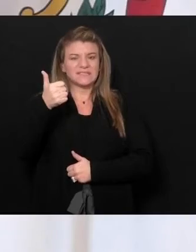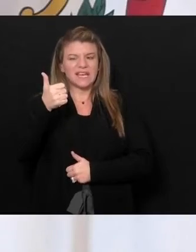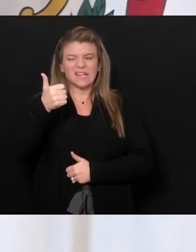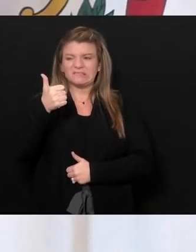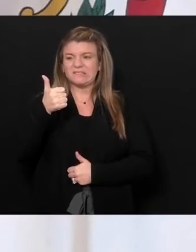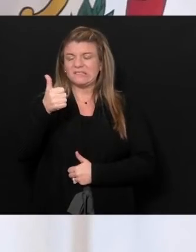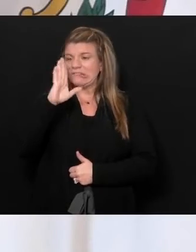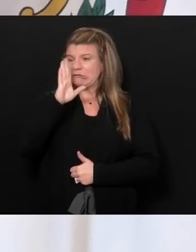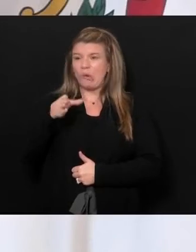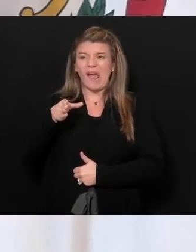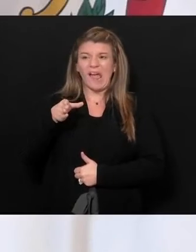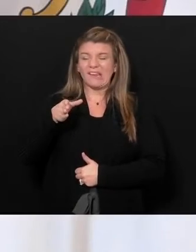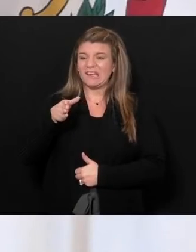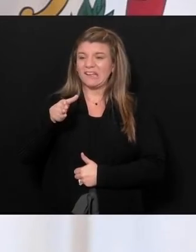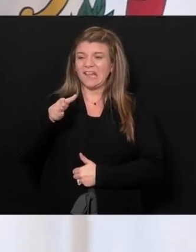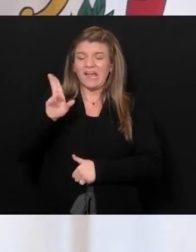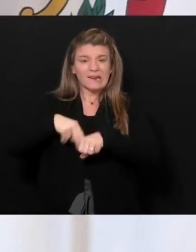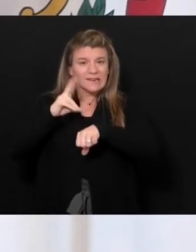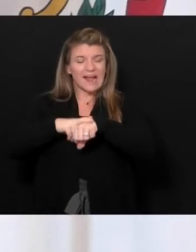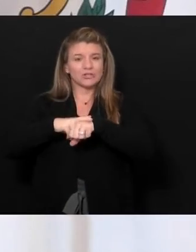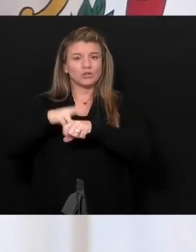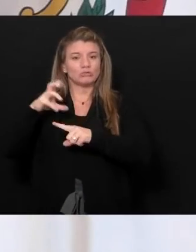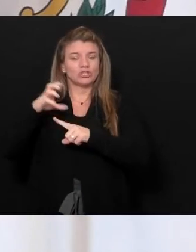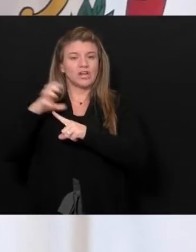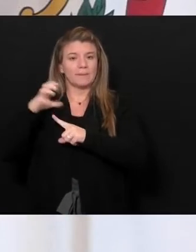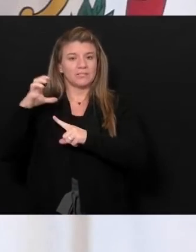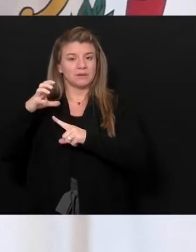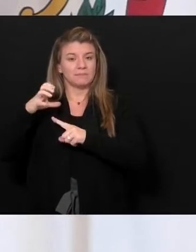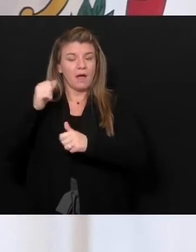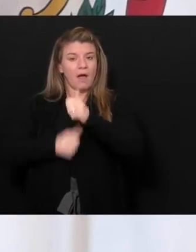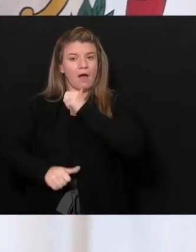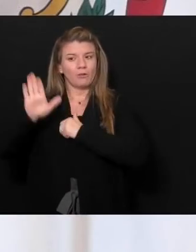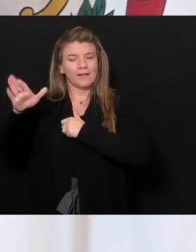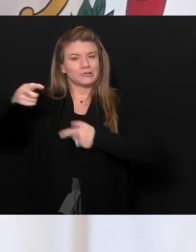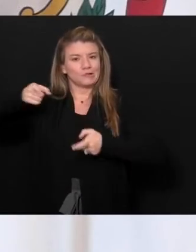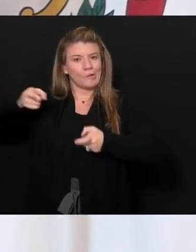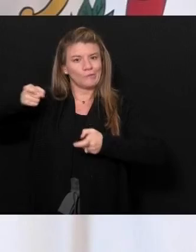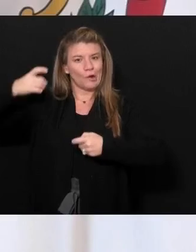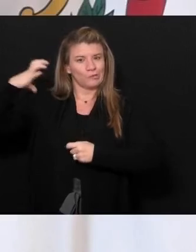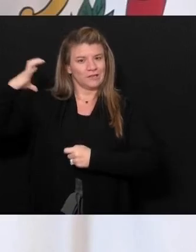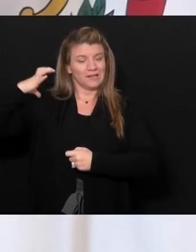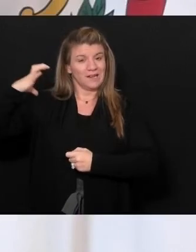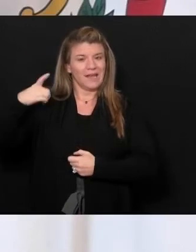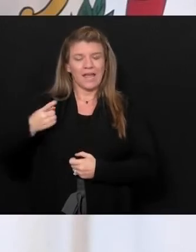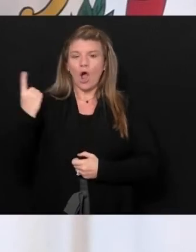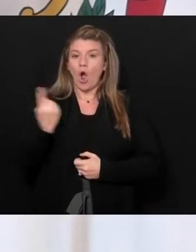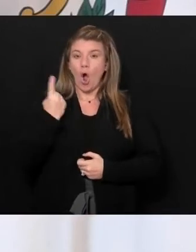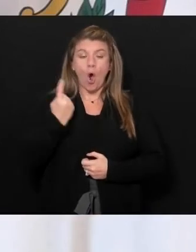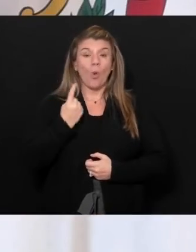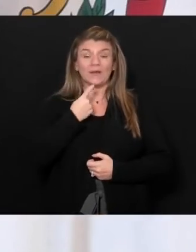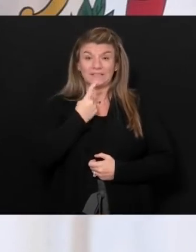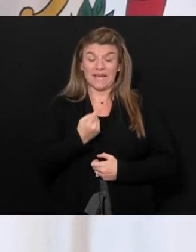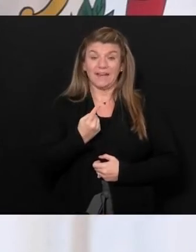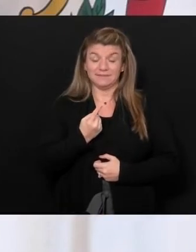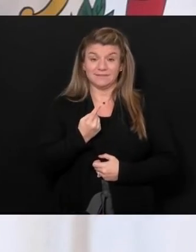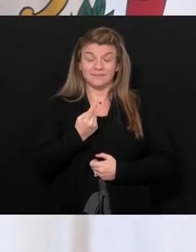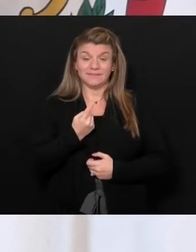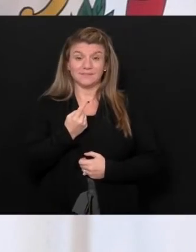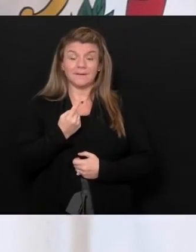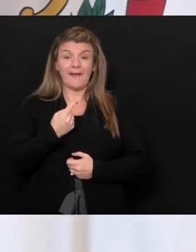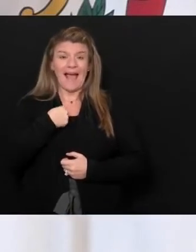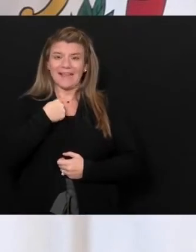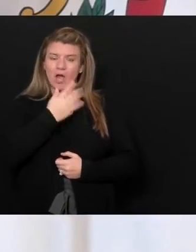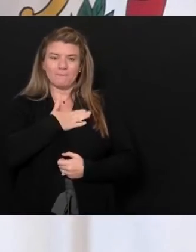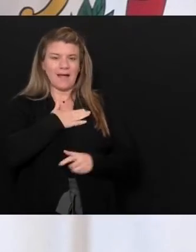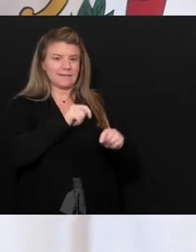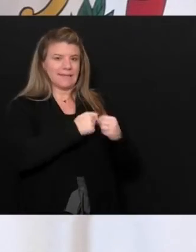know they won 10 national championships under his reign. He used to always say a saying that I say to my